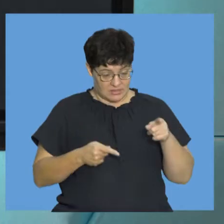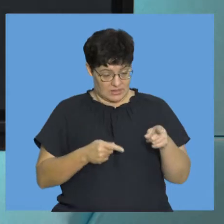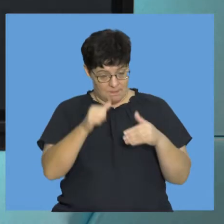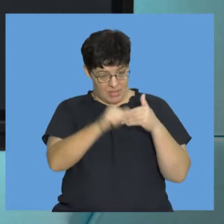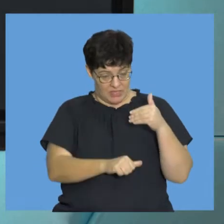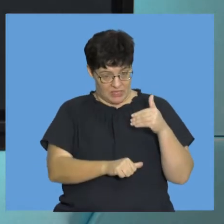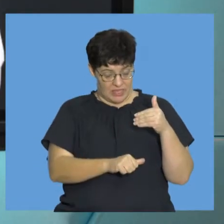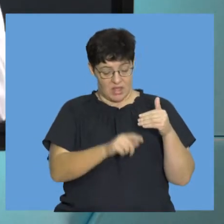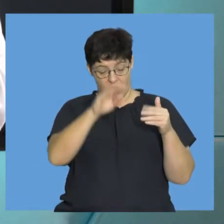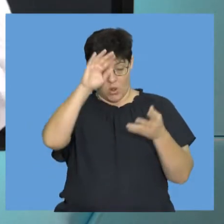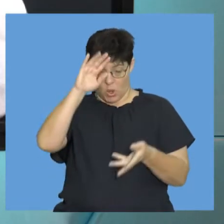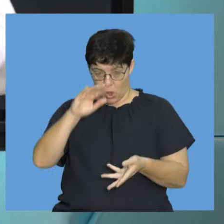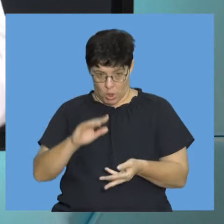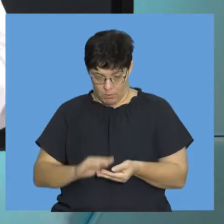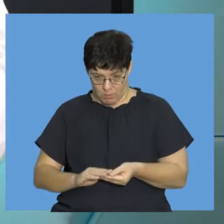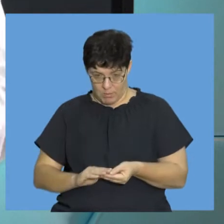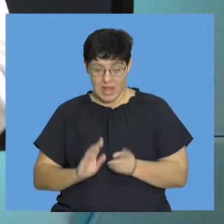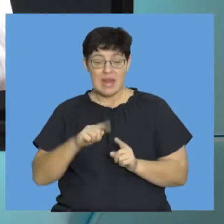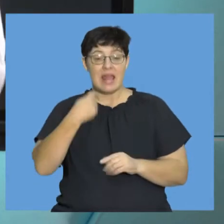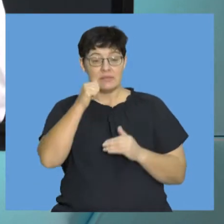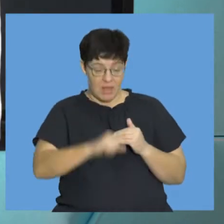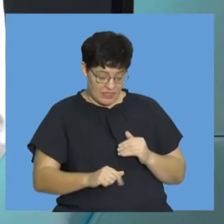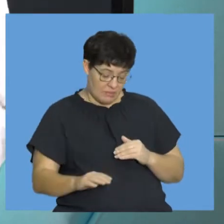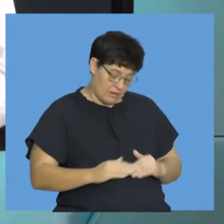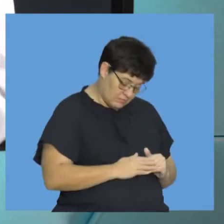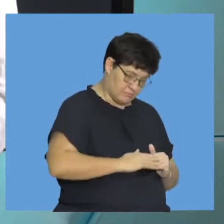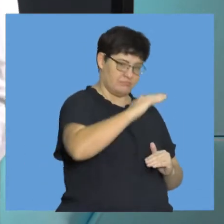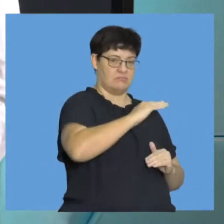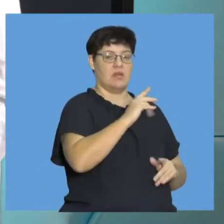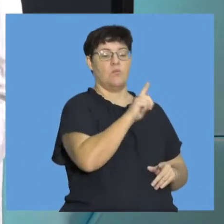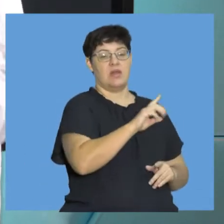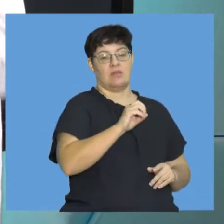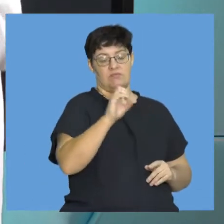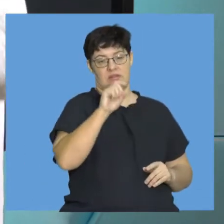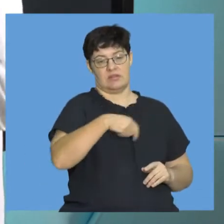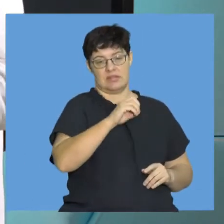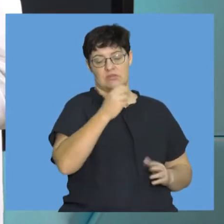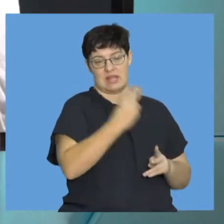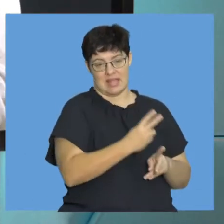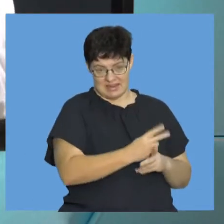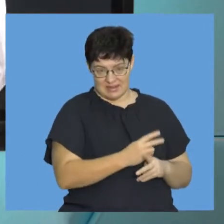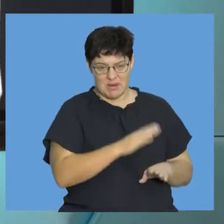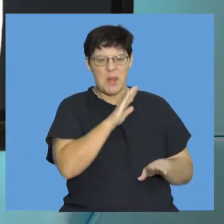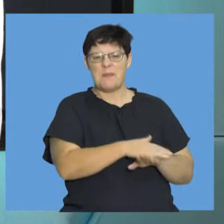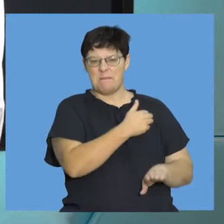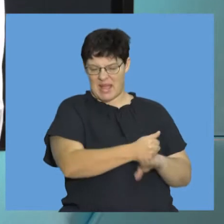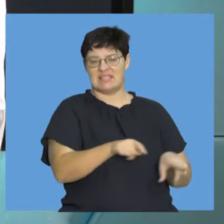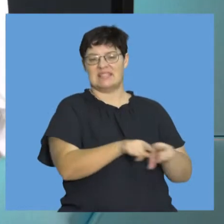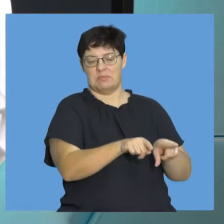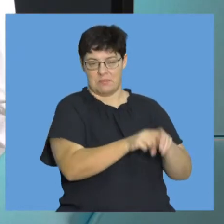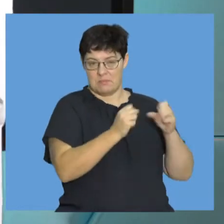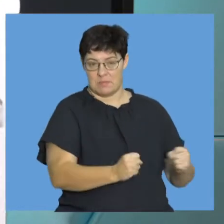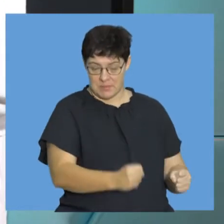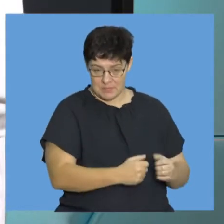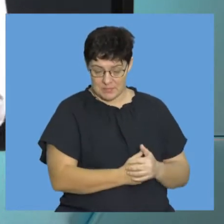is the stock you must start off the next month with. That's what we mean by base stock. So obviously, guys, you can clearly see